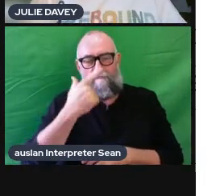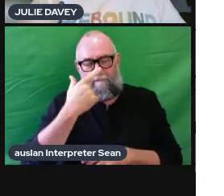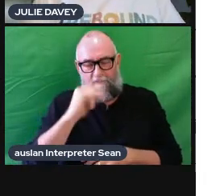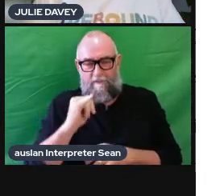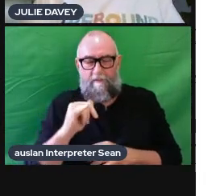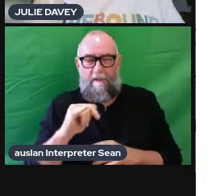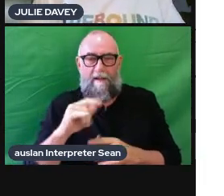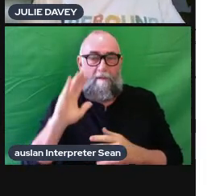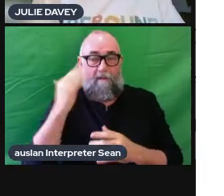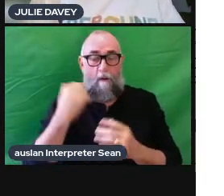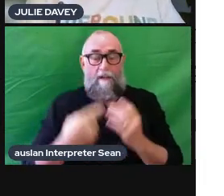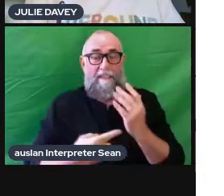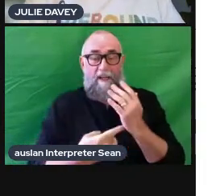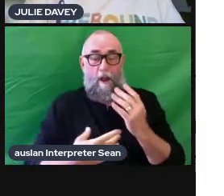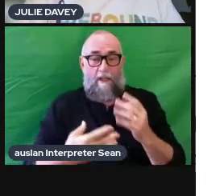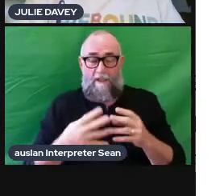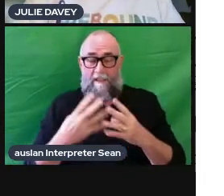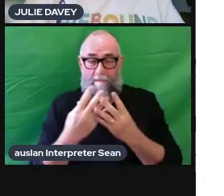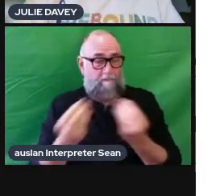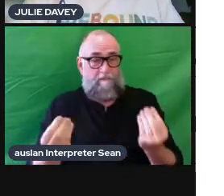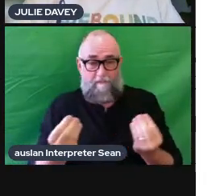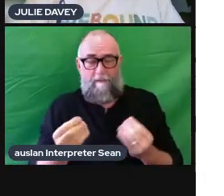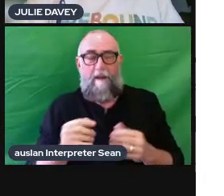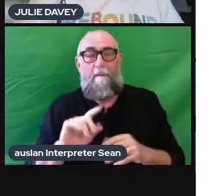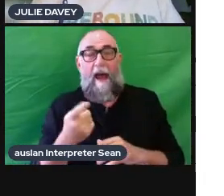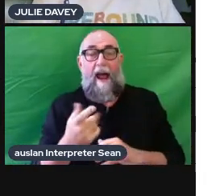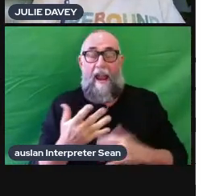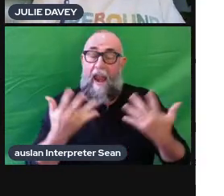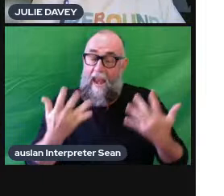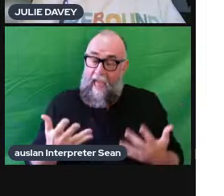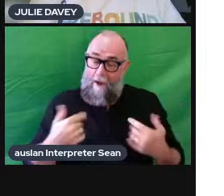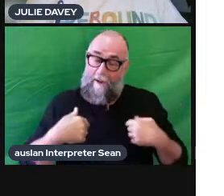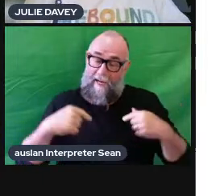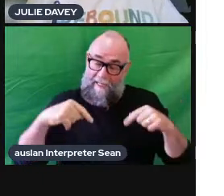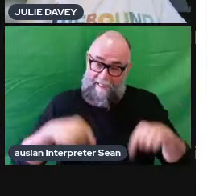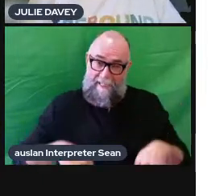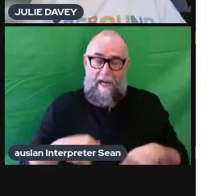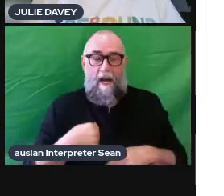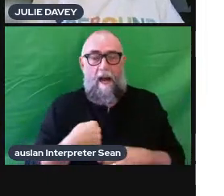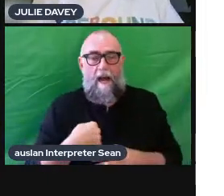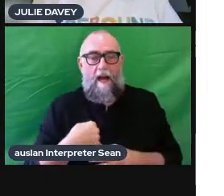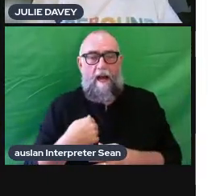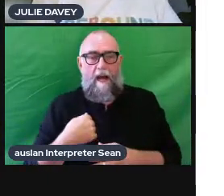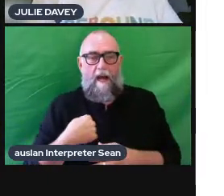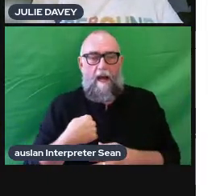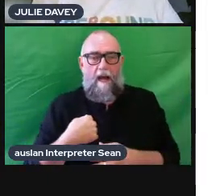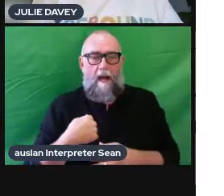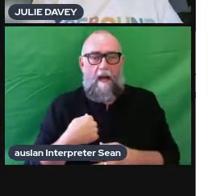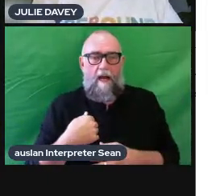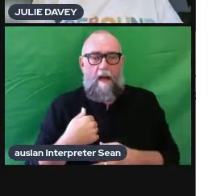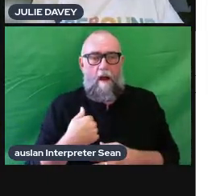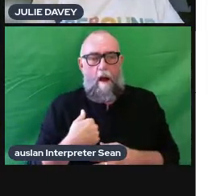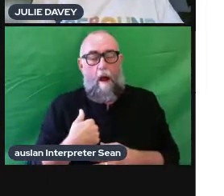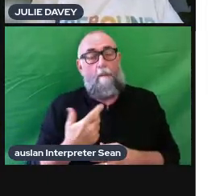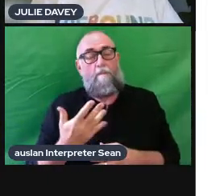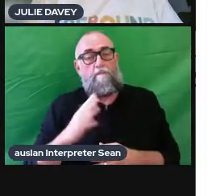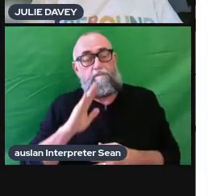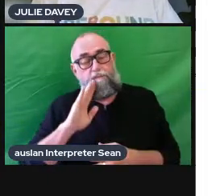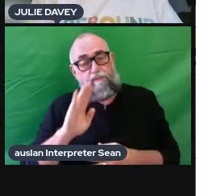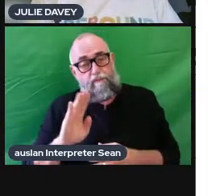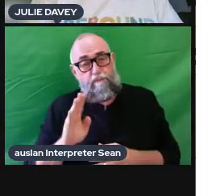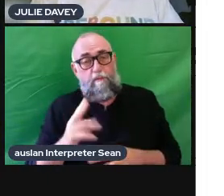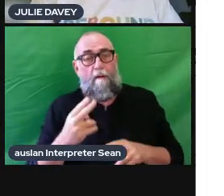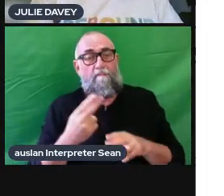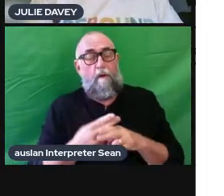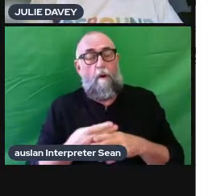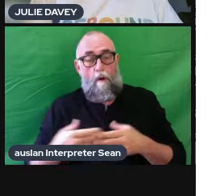But anyway, here we are again. So after that acknowledgement, I'd like to tell you today I'm presenting on behalf of of a